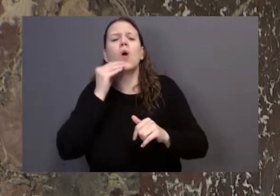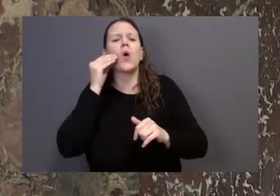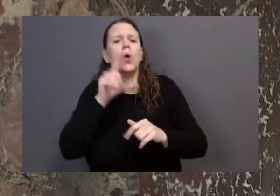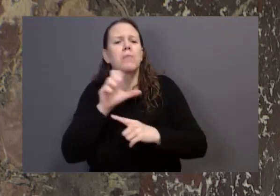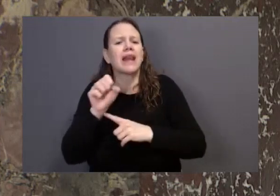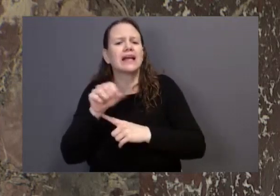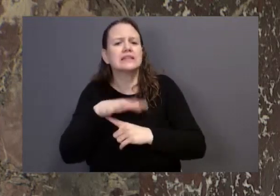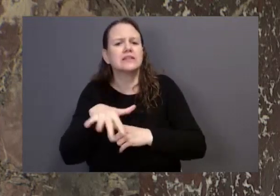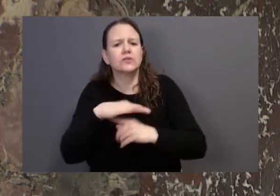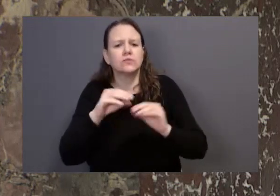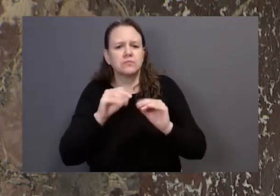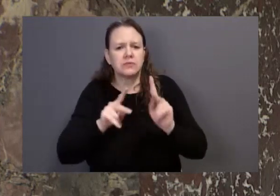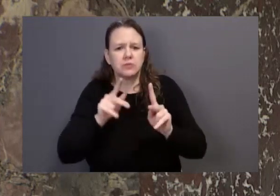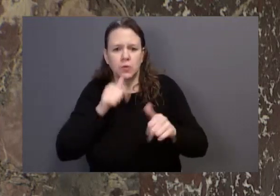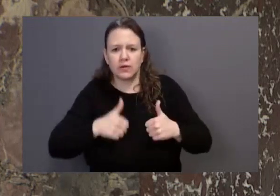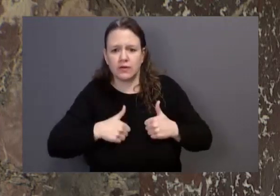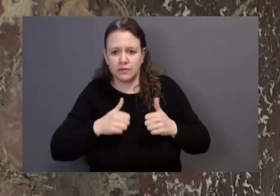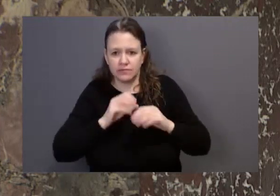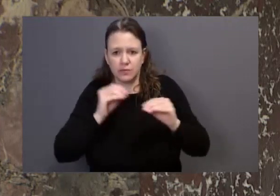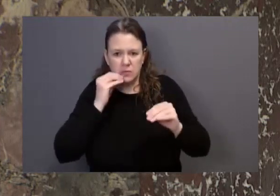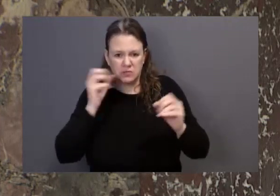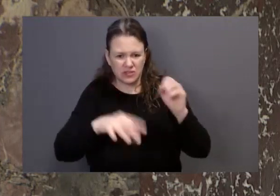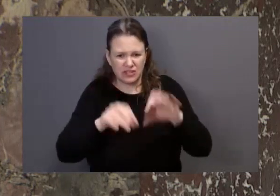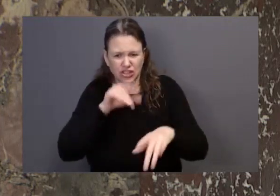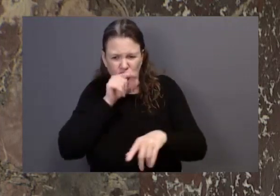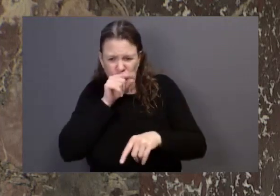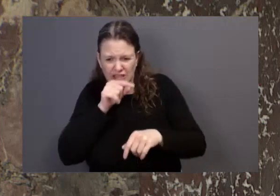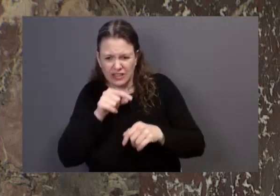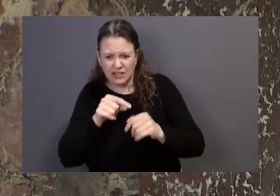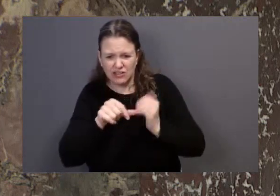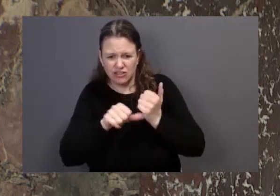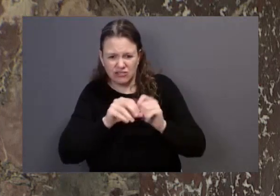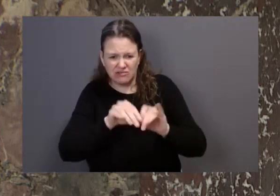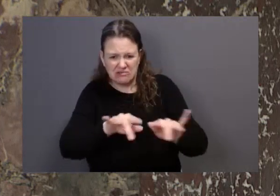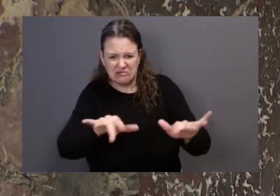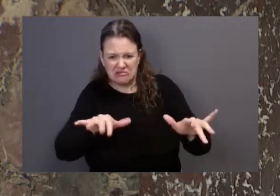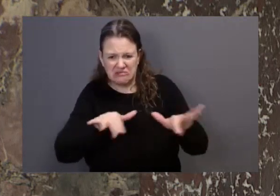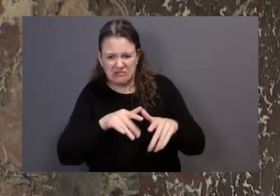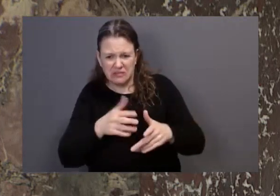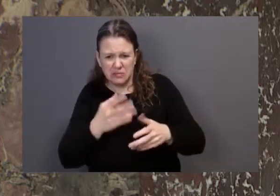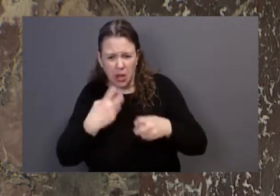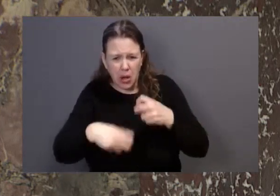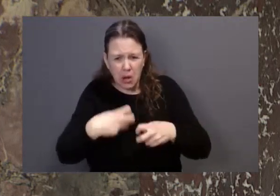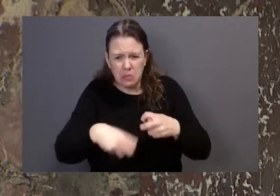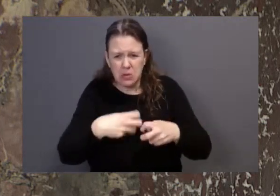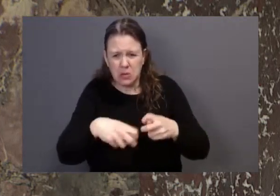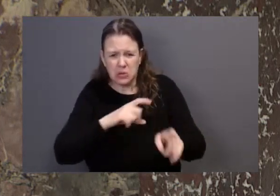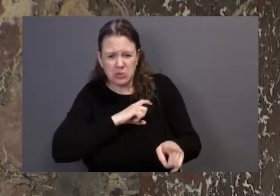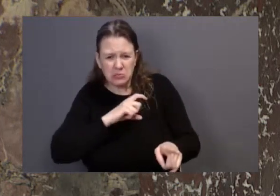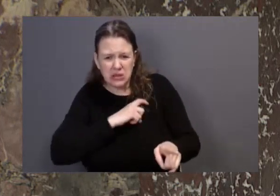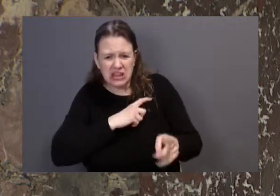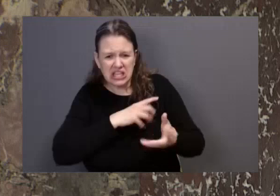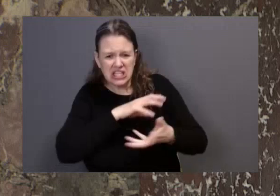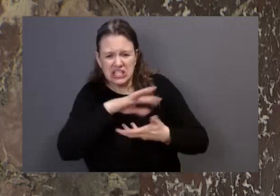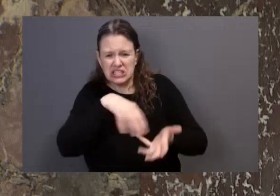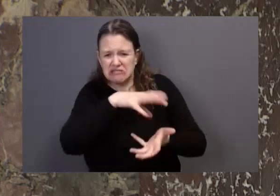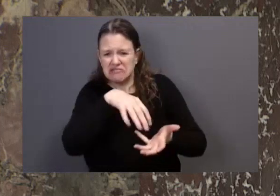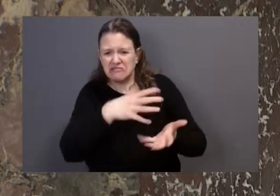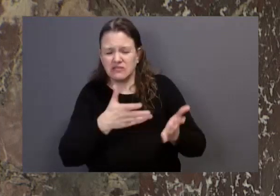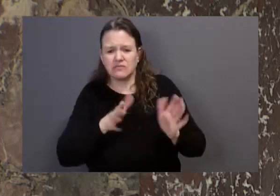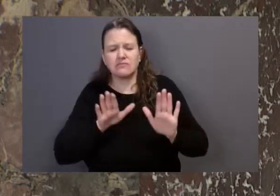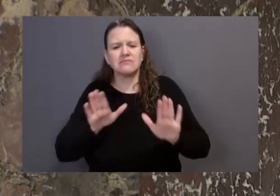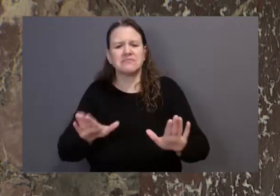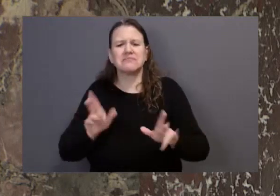in Surrey. People in Surrey just want decent policing services. And our government will ensure that when they